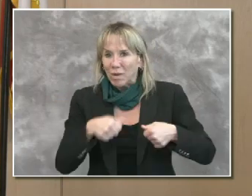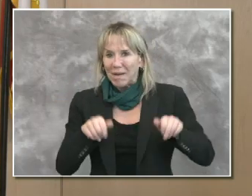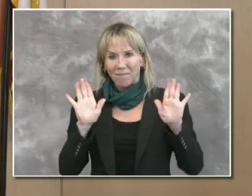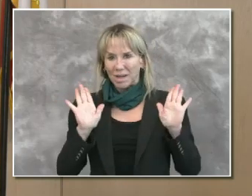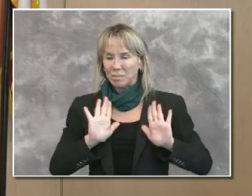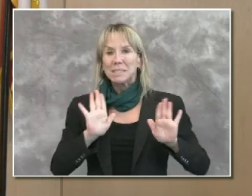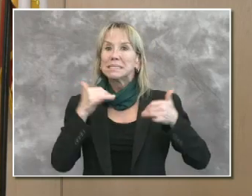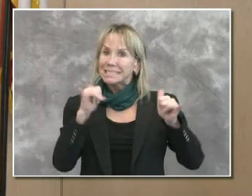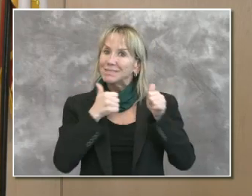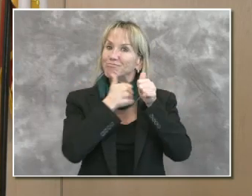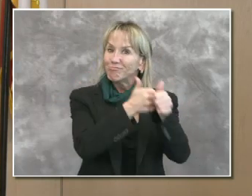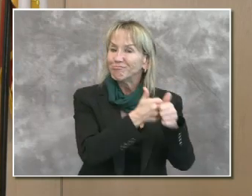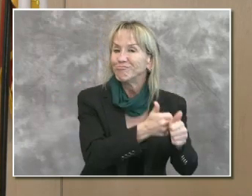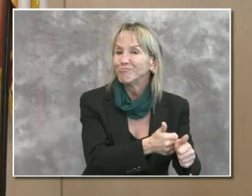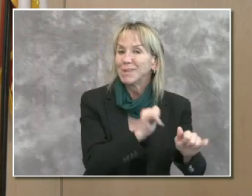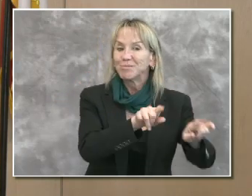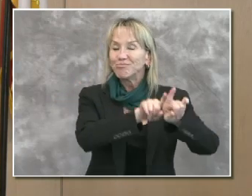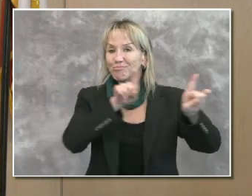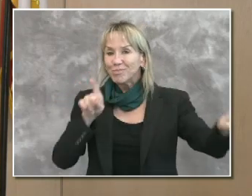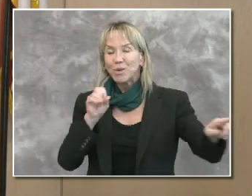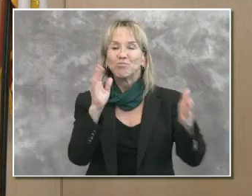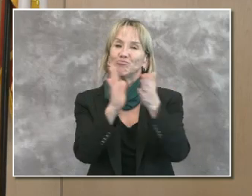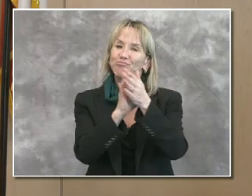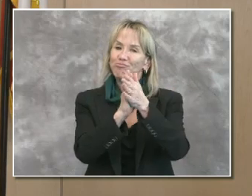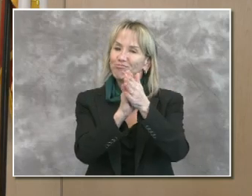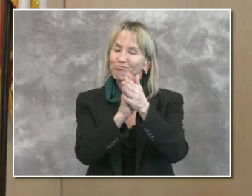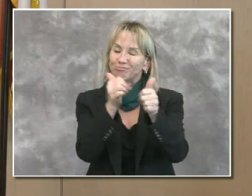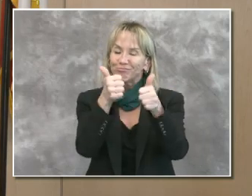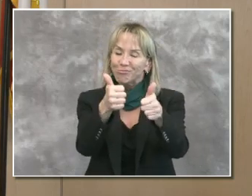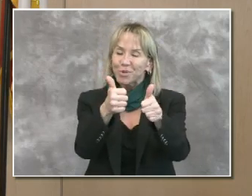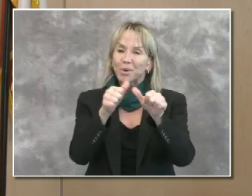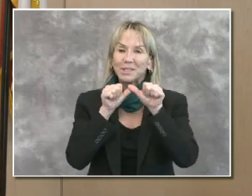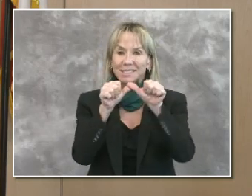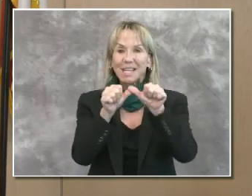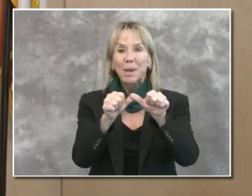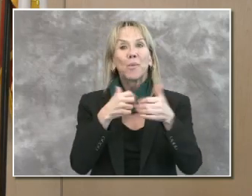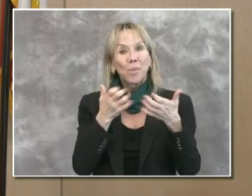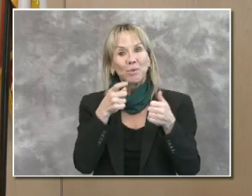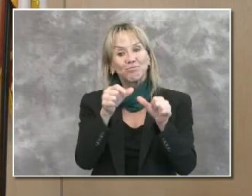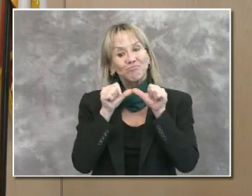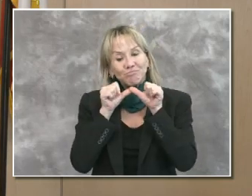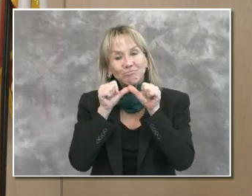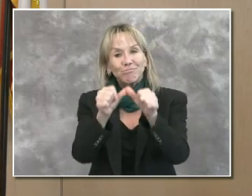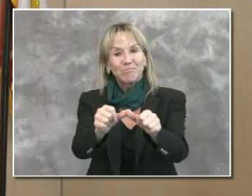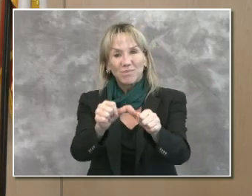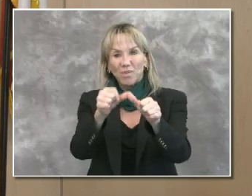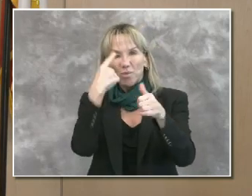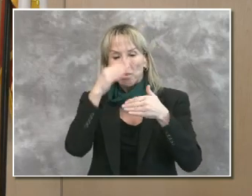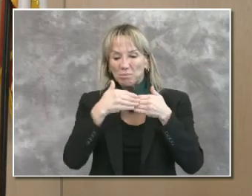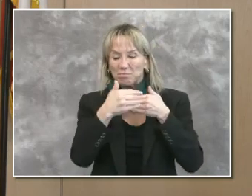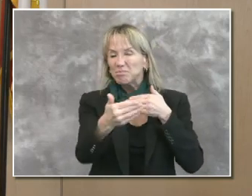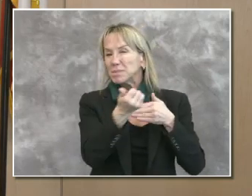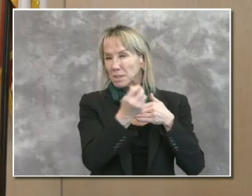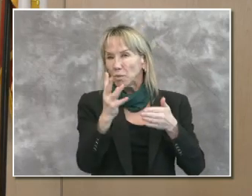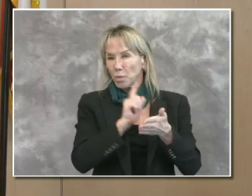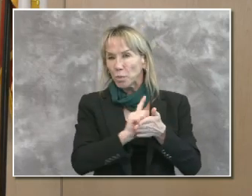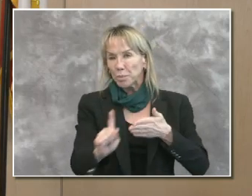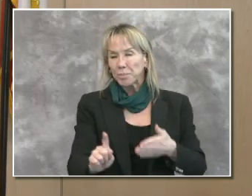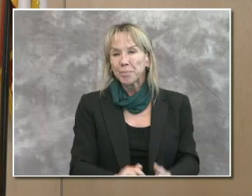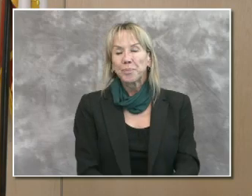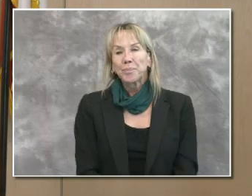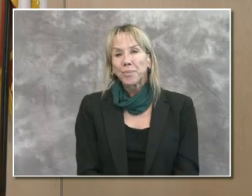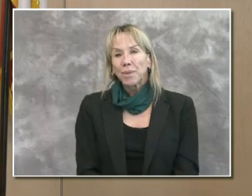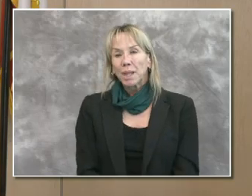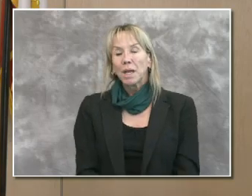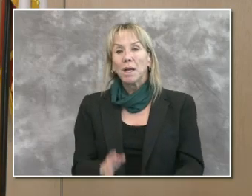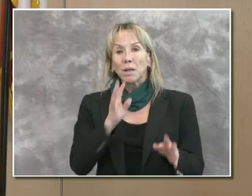strategies. So kudos to staying the course, and we need you to hang in there and continue the same for the next several weeks.